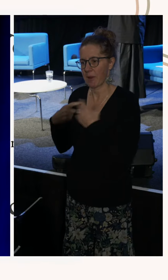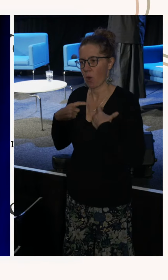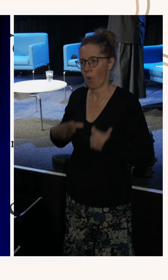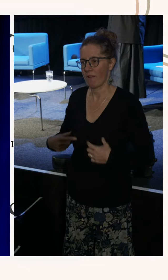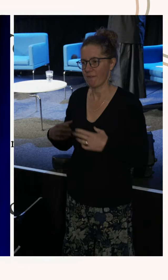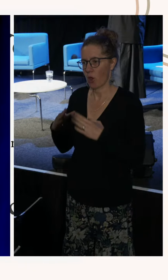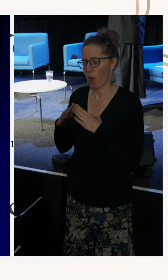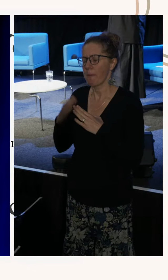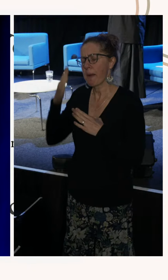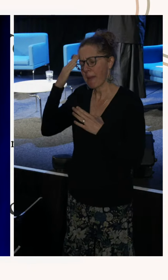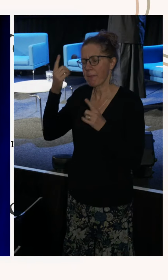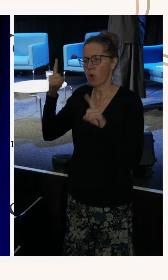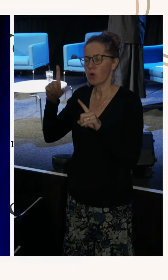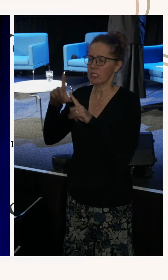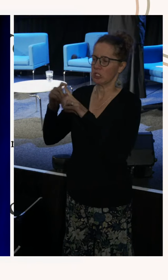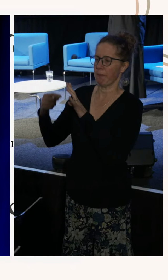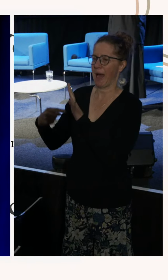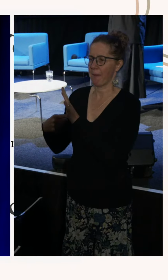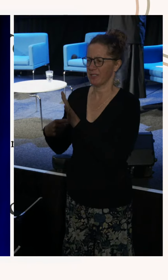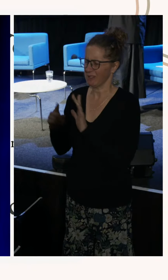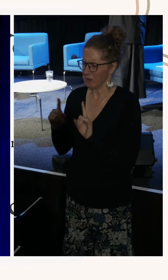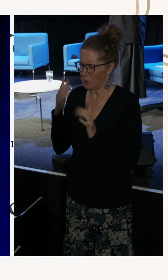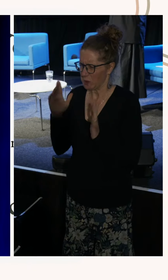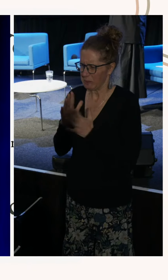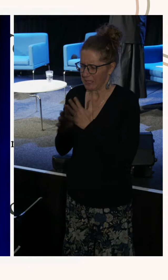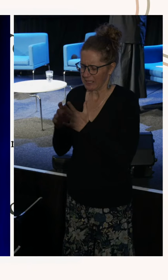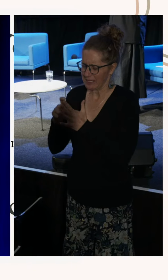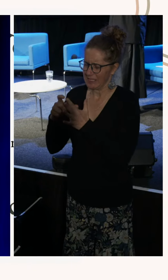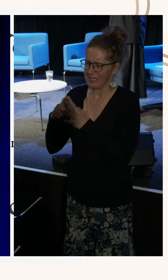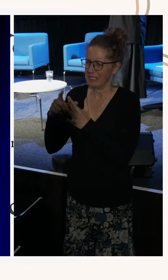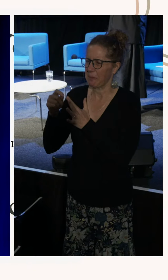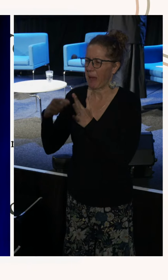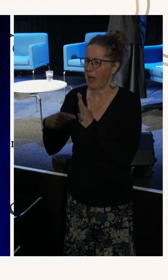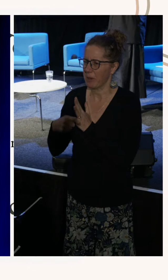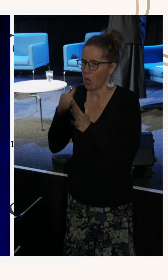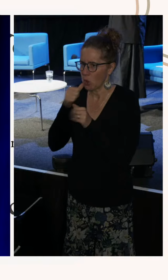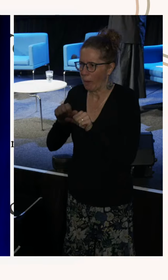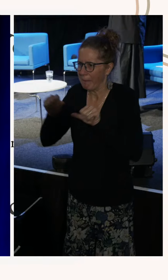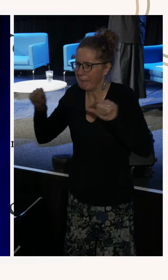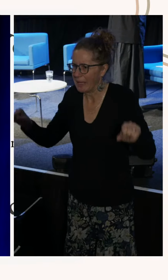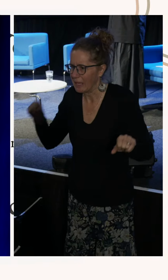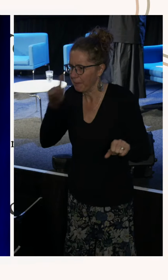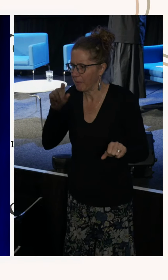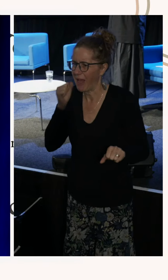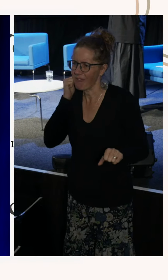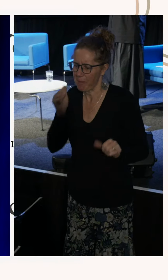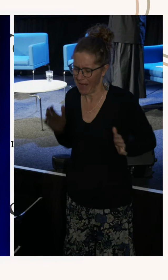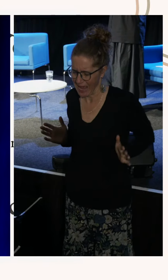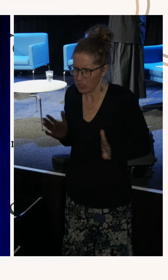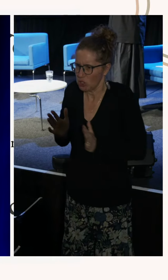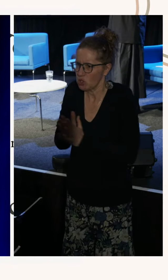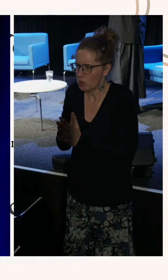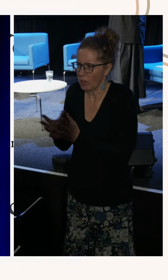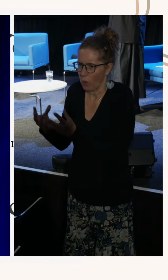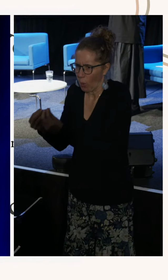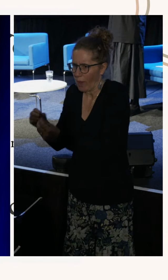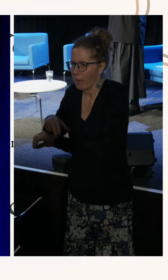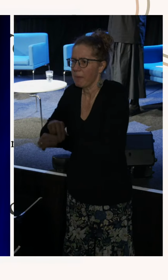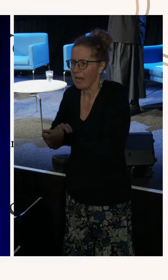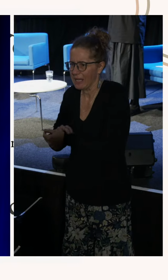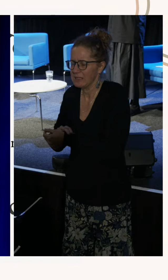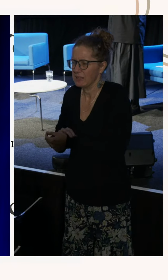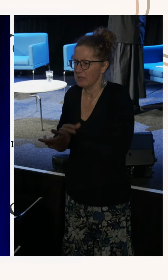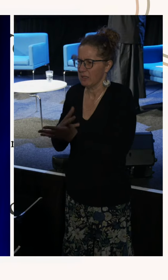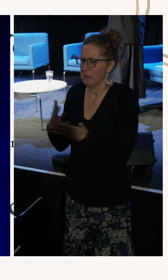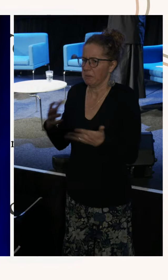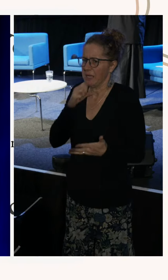called them. I didn't know just what a department was, but I knew it was big and the people wore black suits and hung around with police. Any big